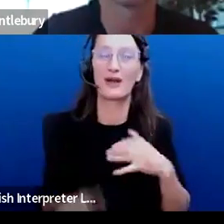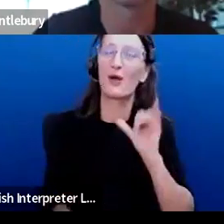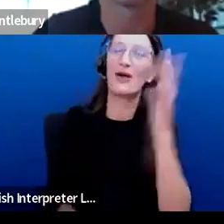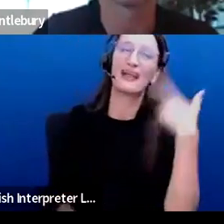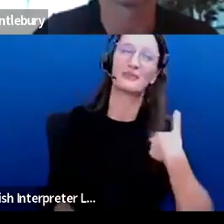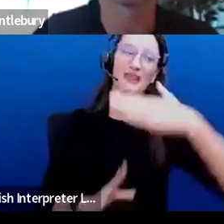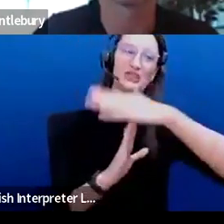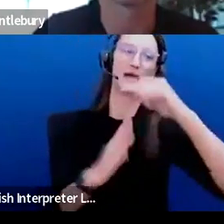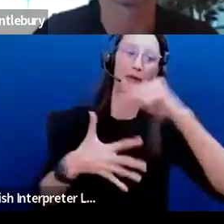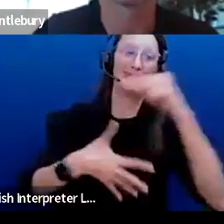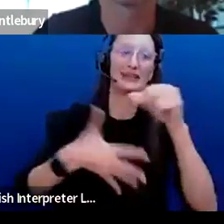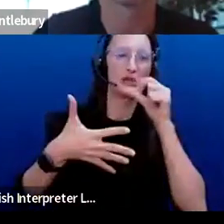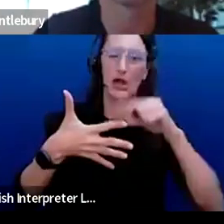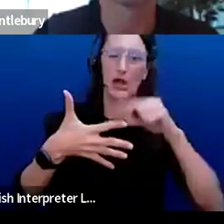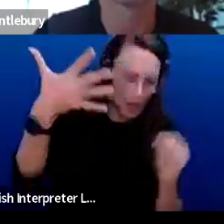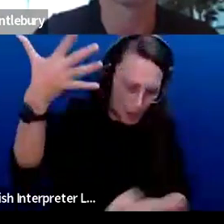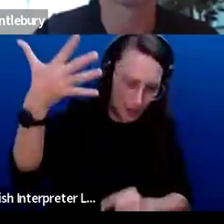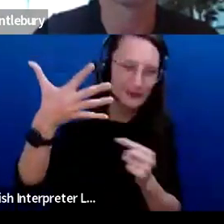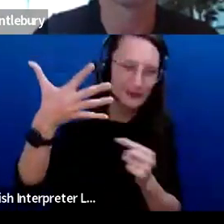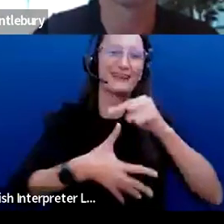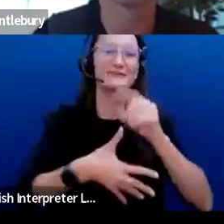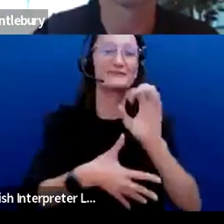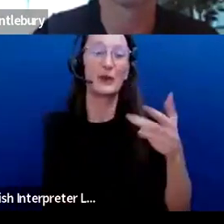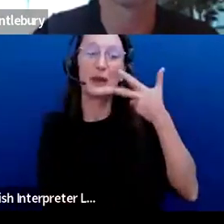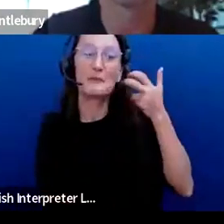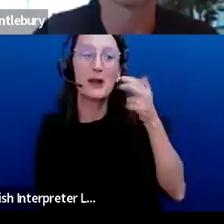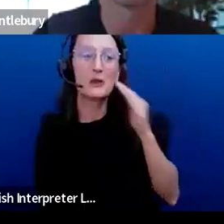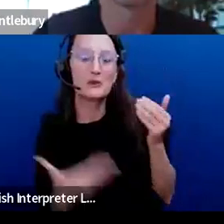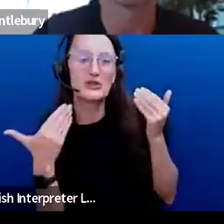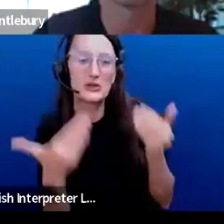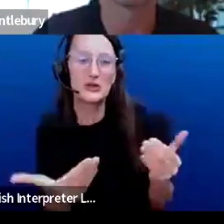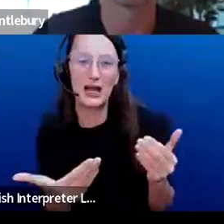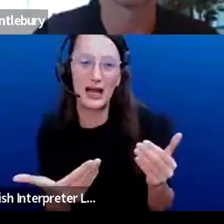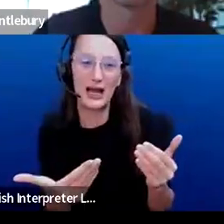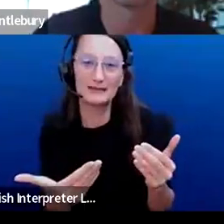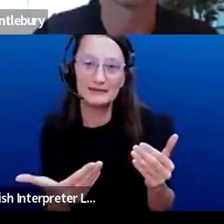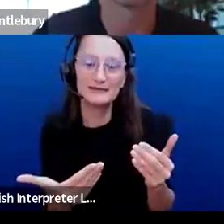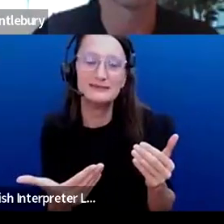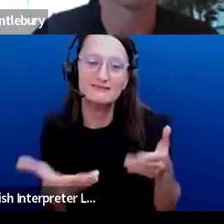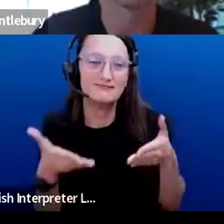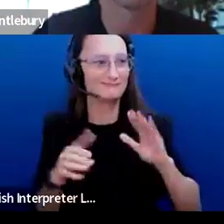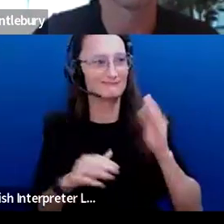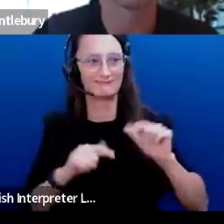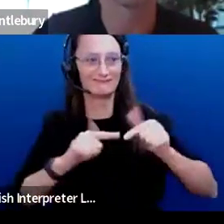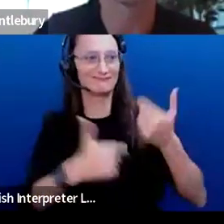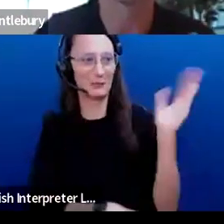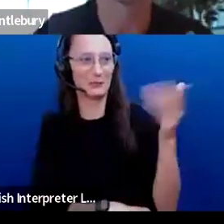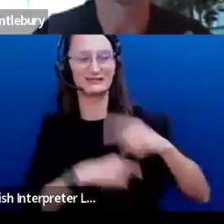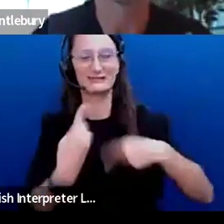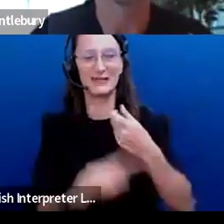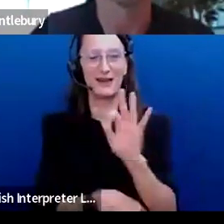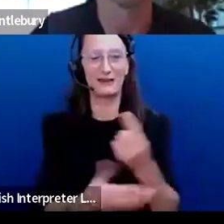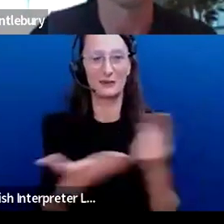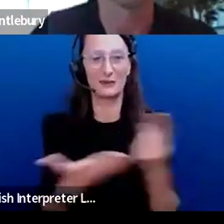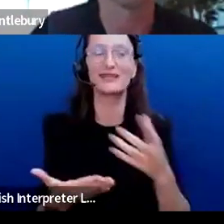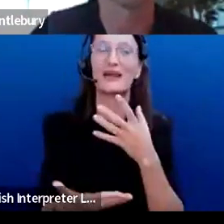in alpha order. Okay, perfect. So Michael, we'll go ahead and have you present your sign of the week, and